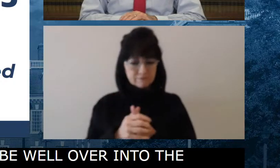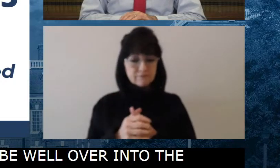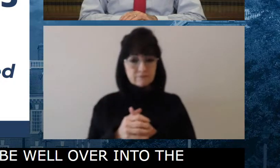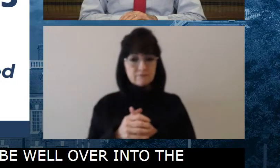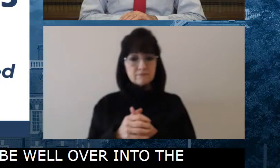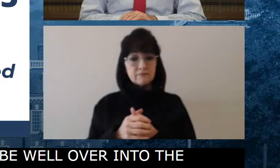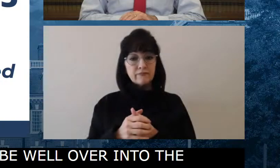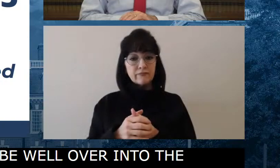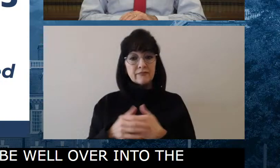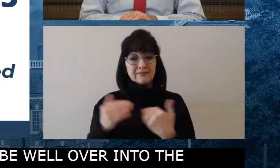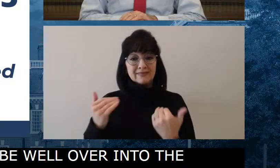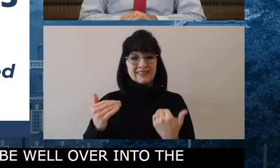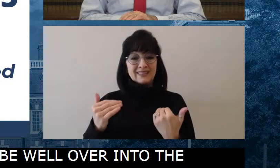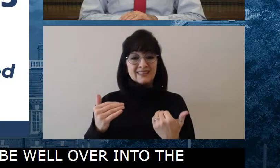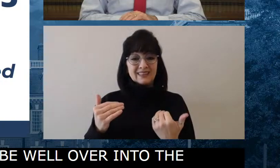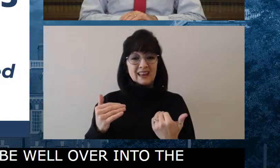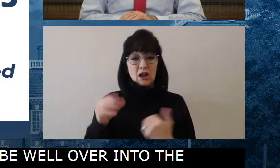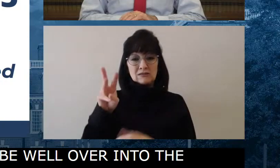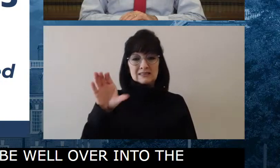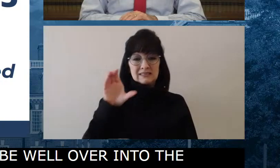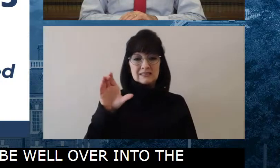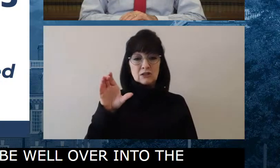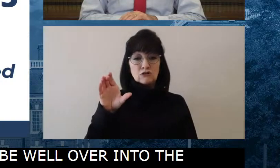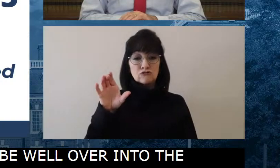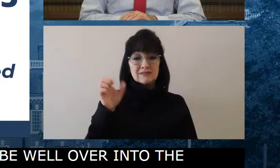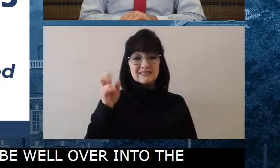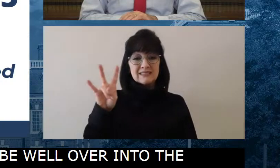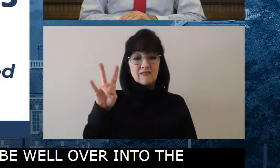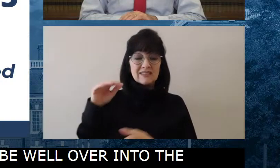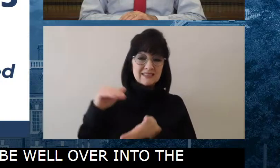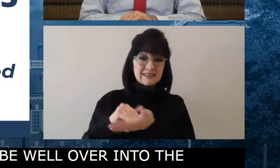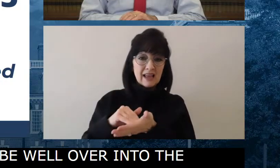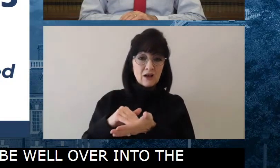in on the